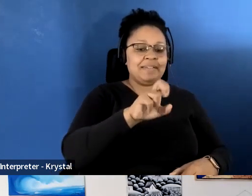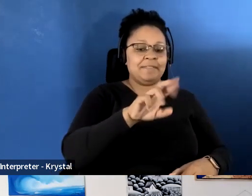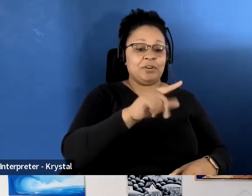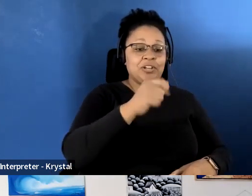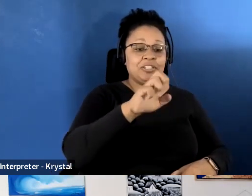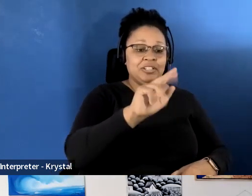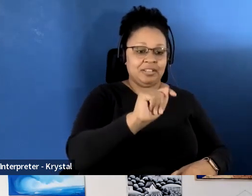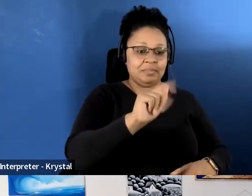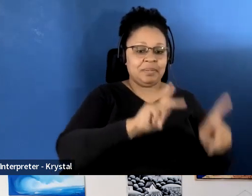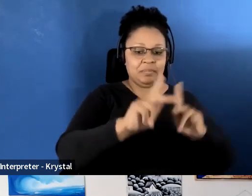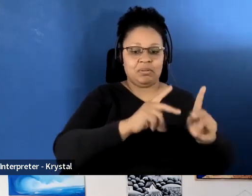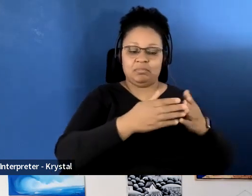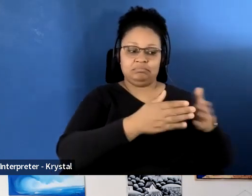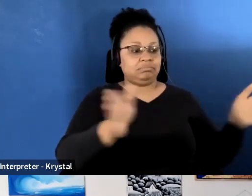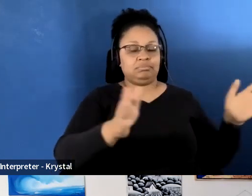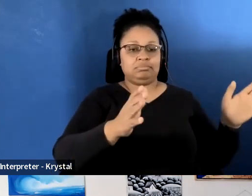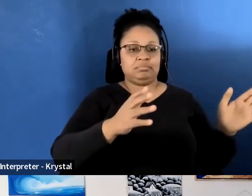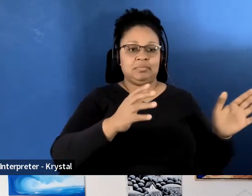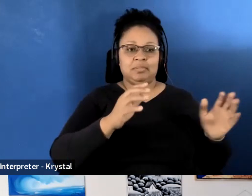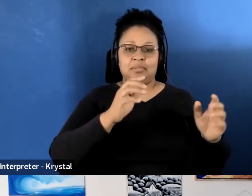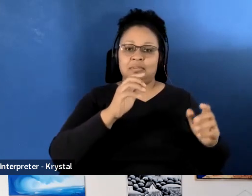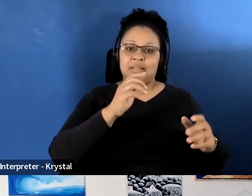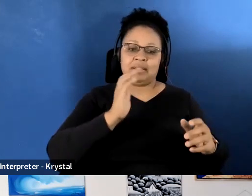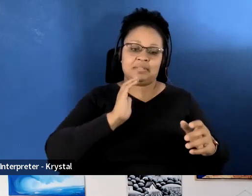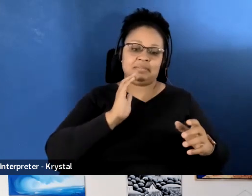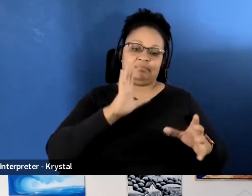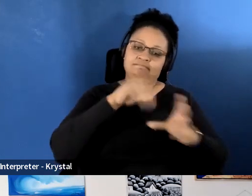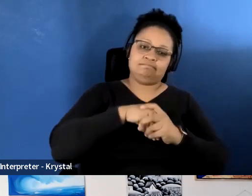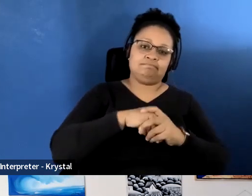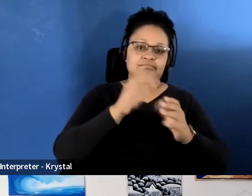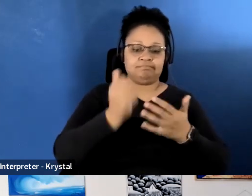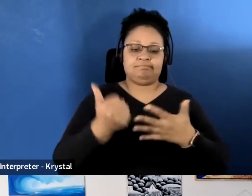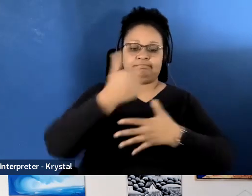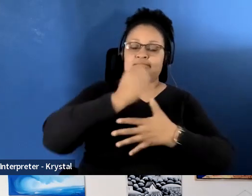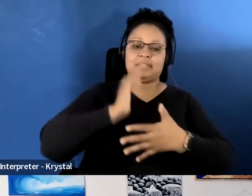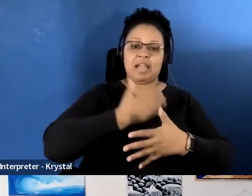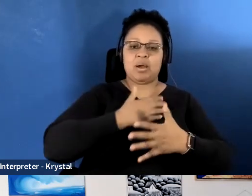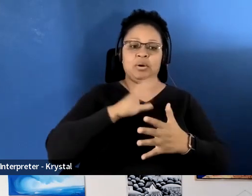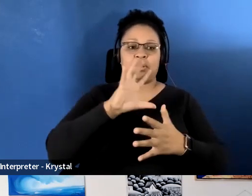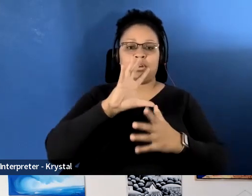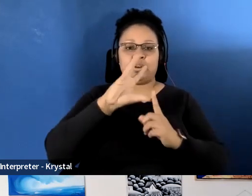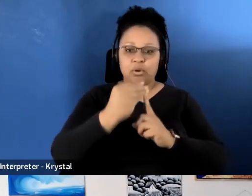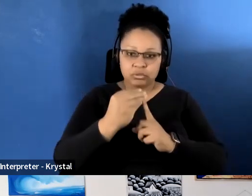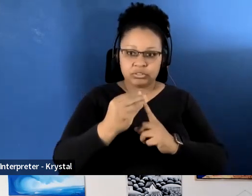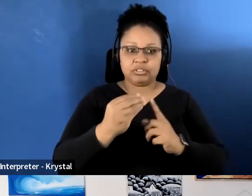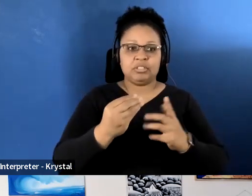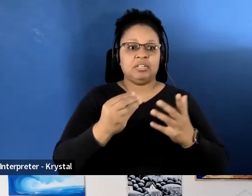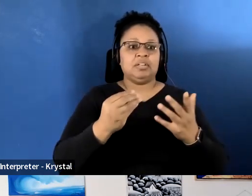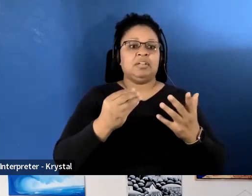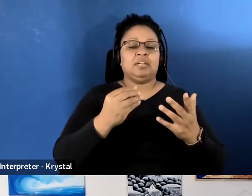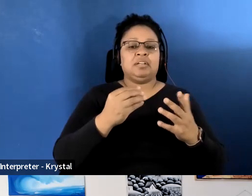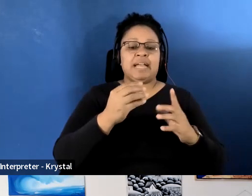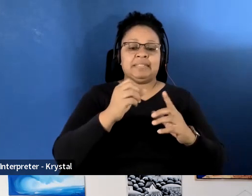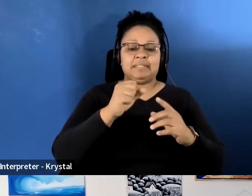anything like that, absolutely, it's key to our culture as a disability community, as a subset of the disability